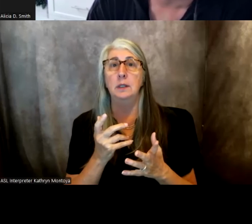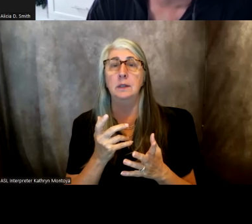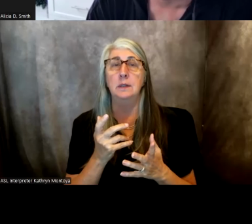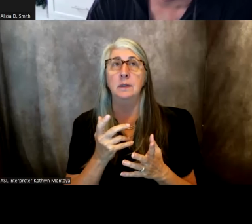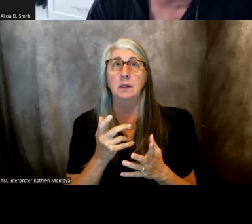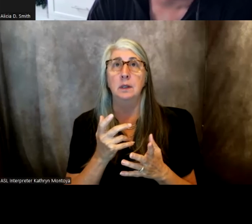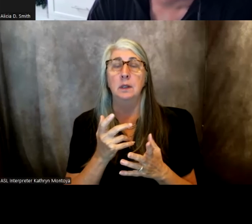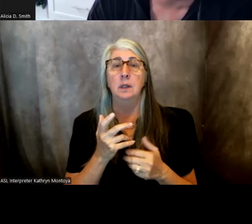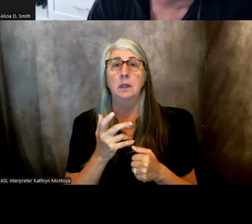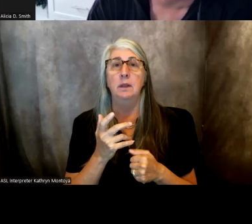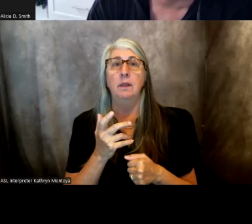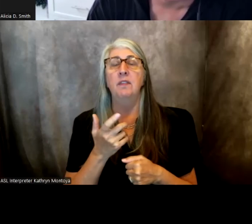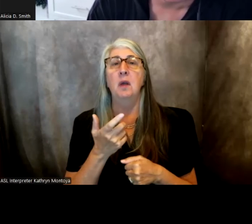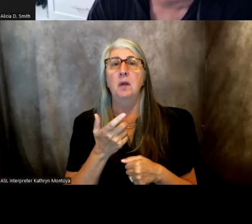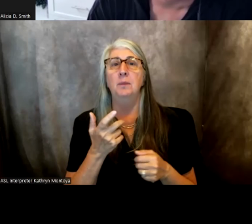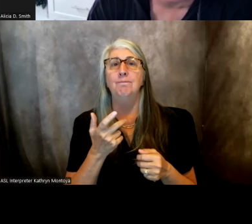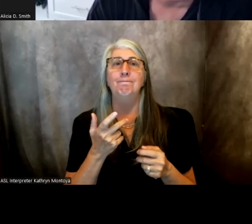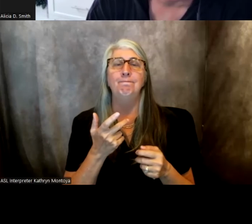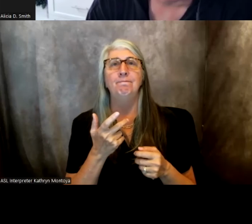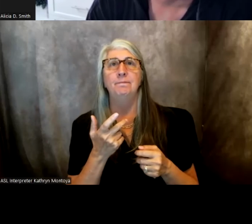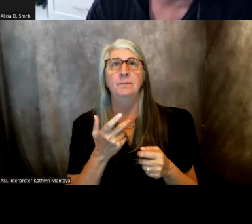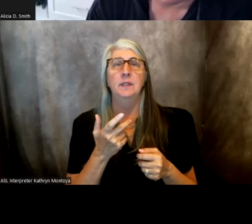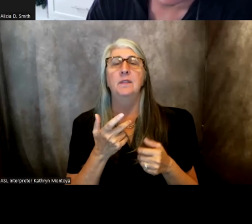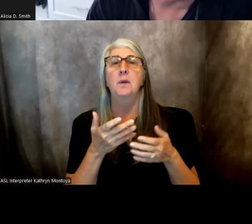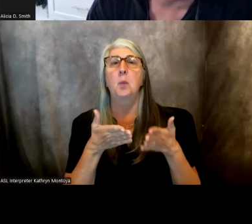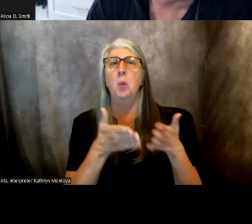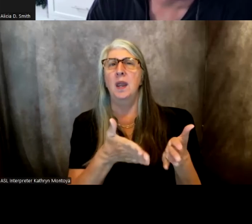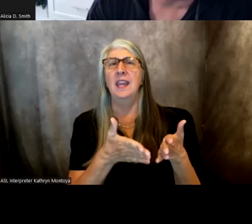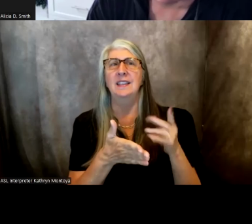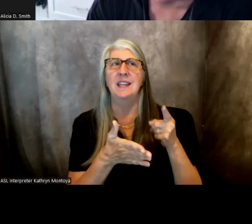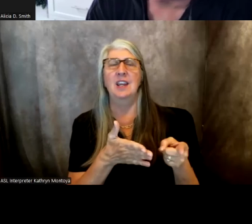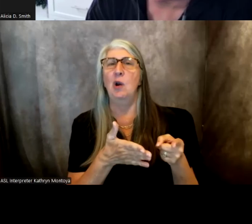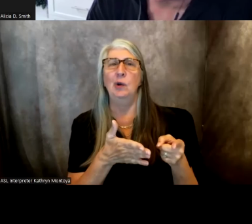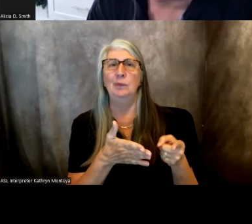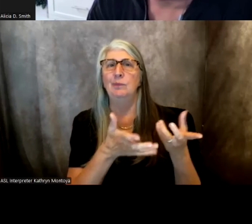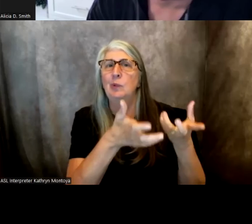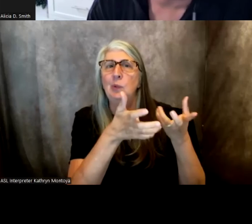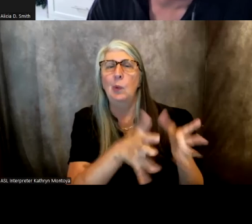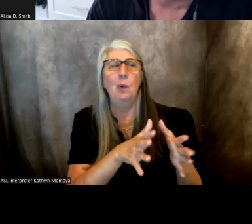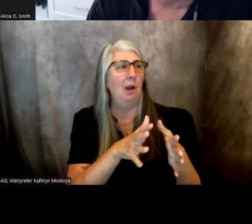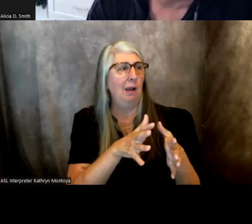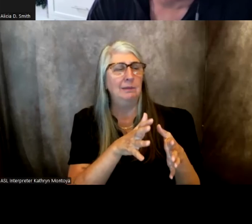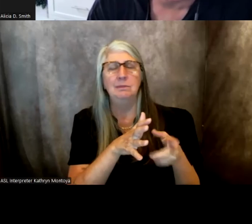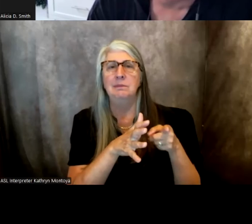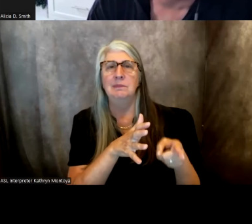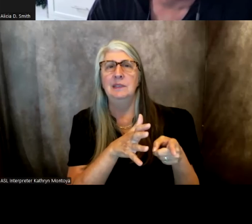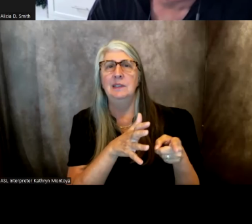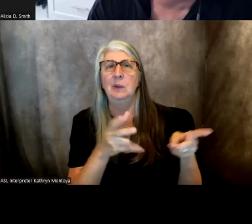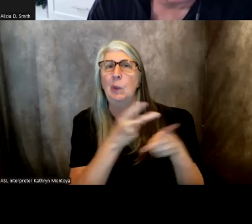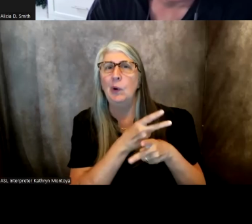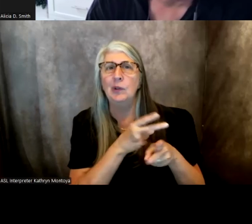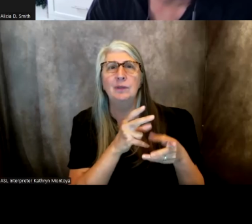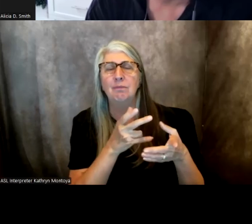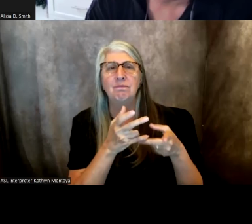preferred pathways throughout this care continuum and reduce the number of the gold bars that you see that represent